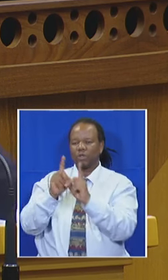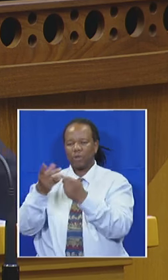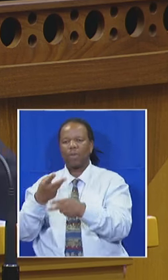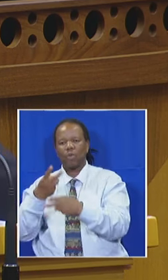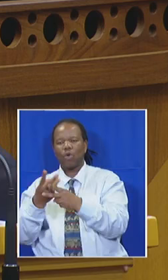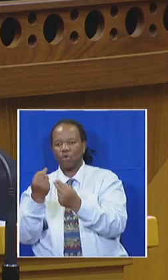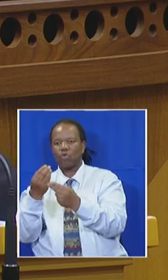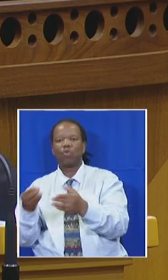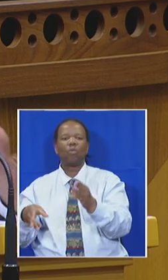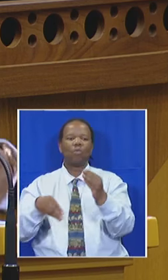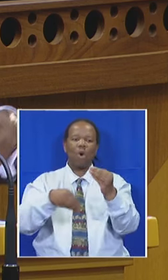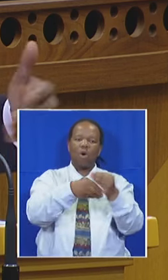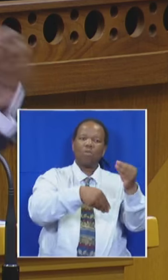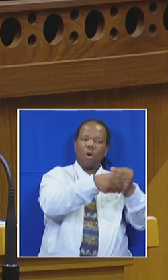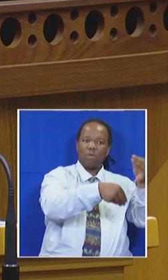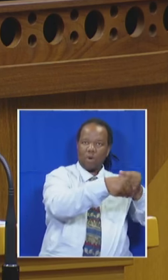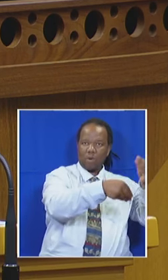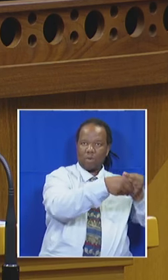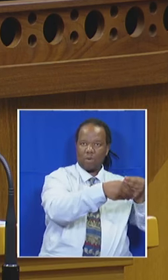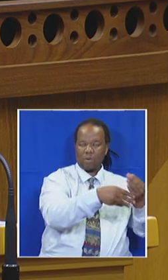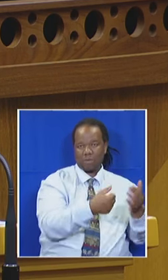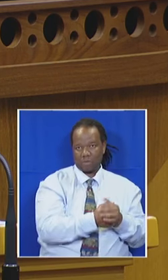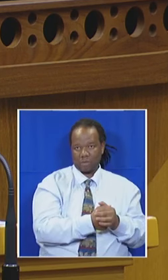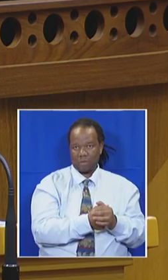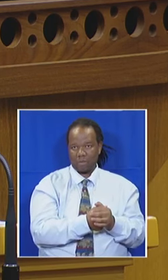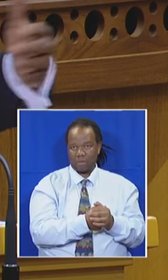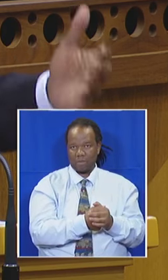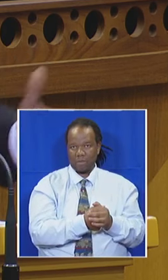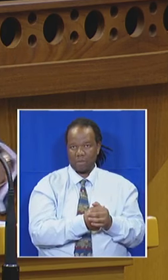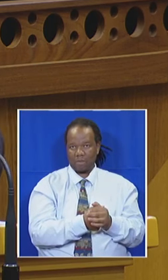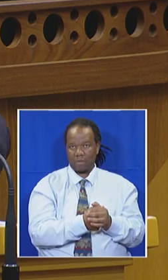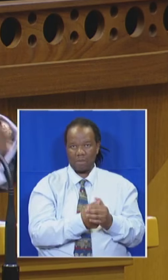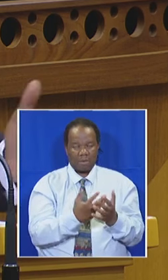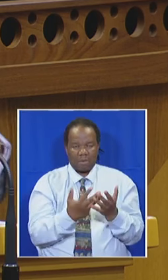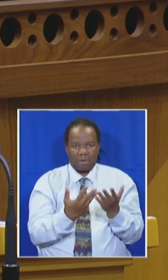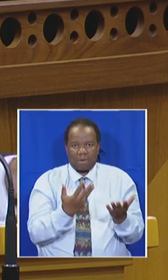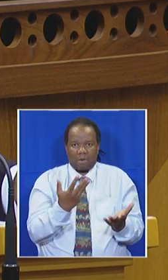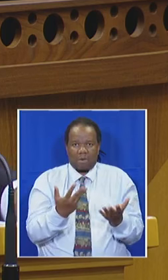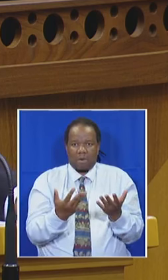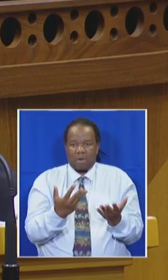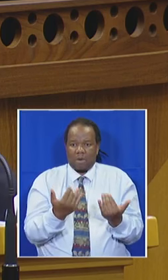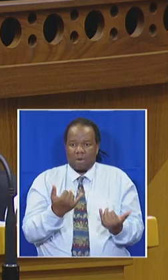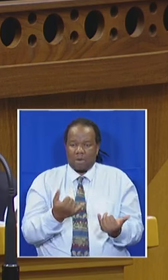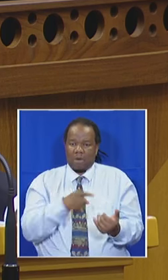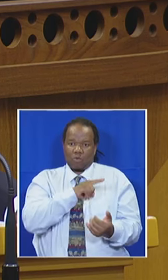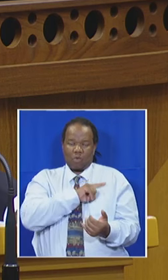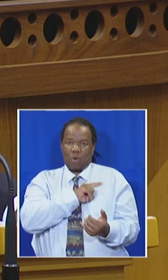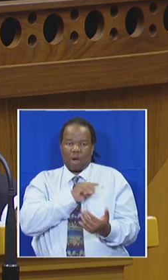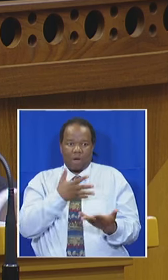That's why it looks like there is no very massive book delivery.